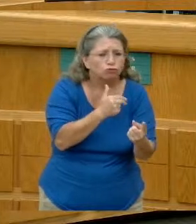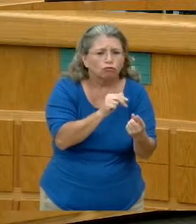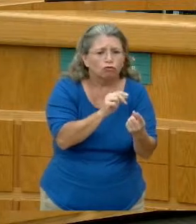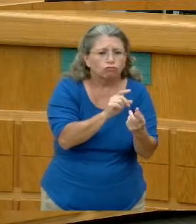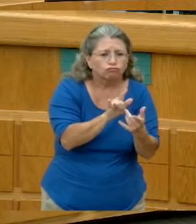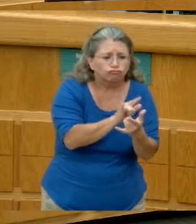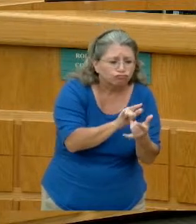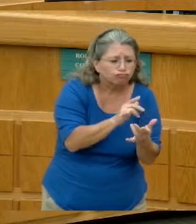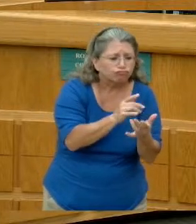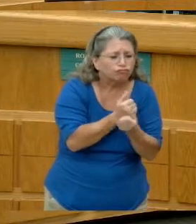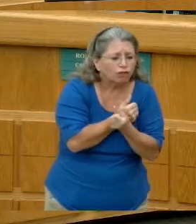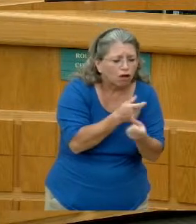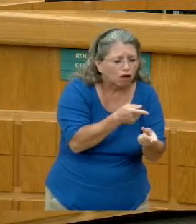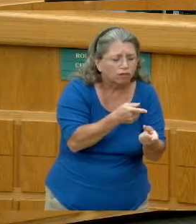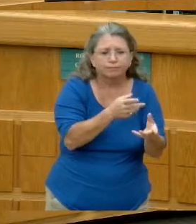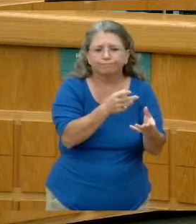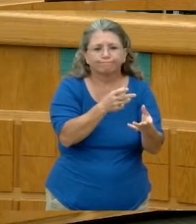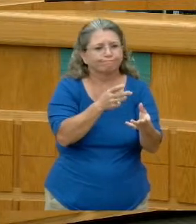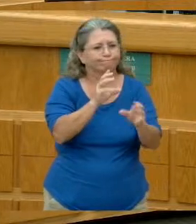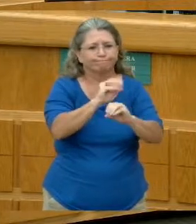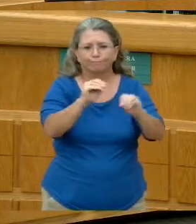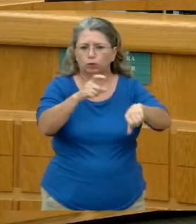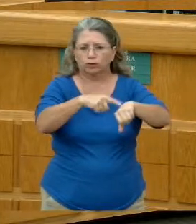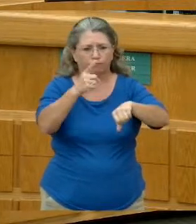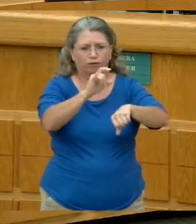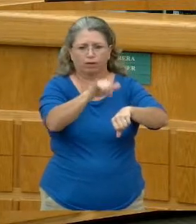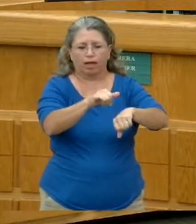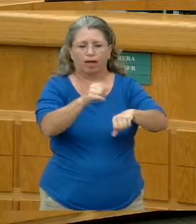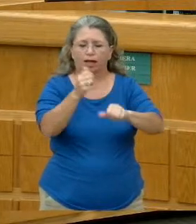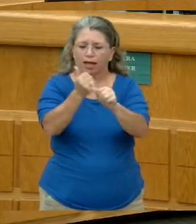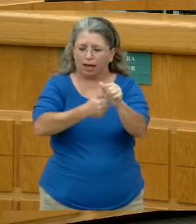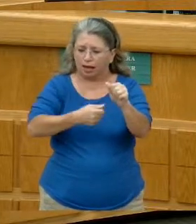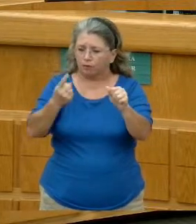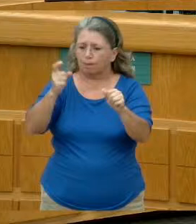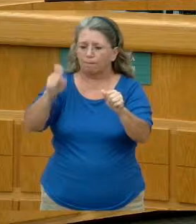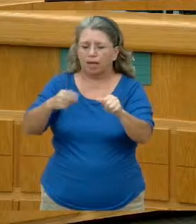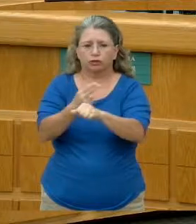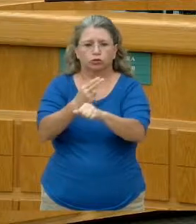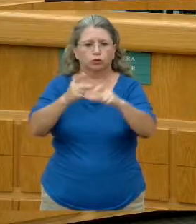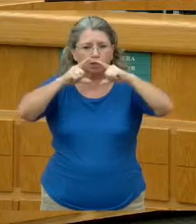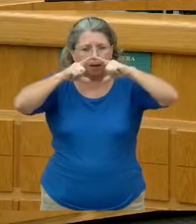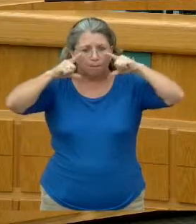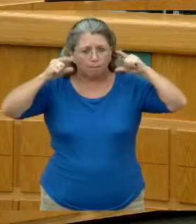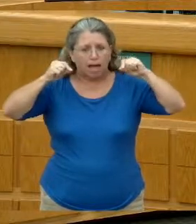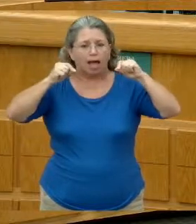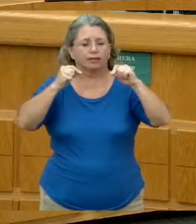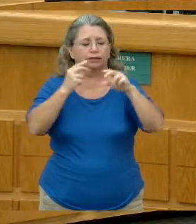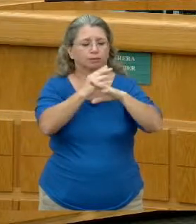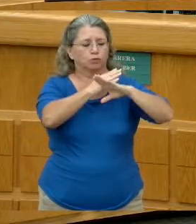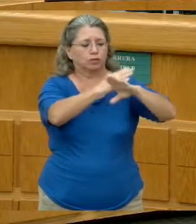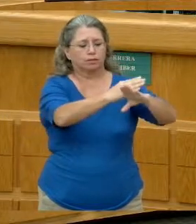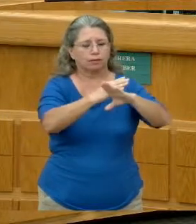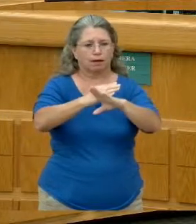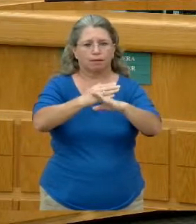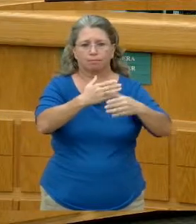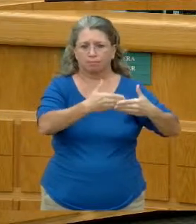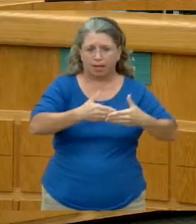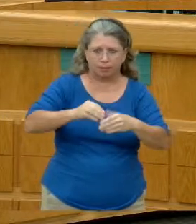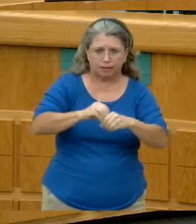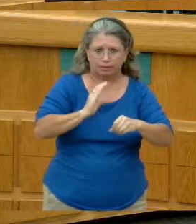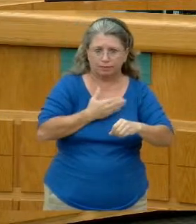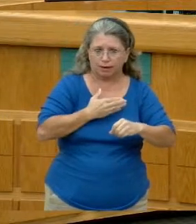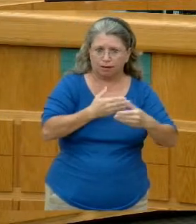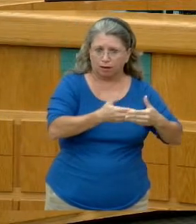the time to do any of those things. Everyone needs to wear a mask to protect our babies and our community. Wash your hands frequently for at least